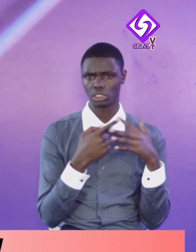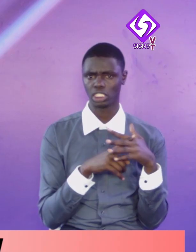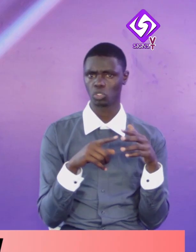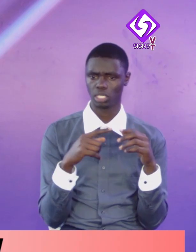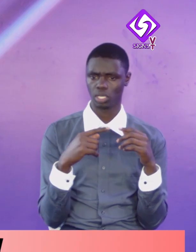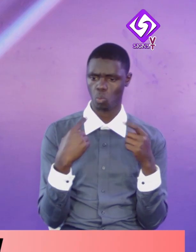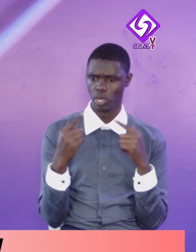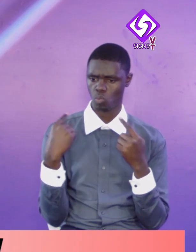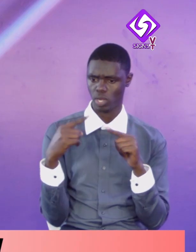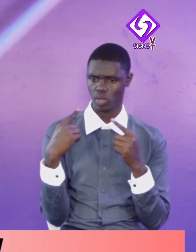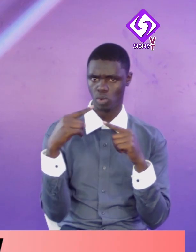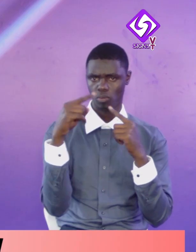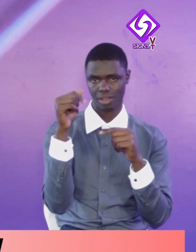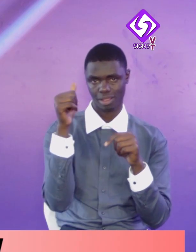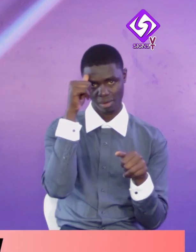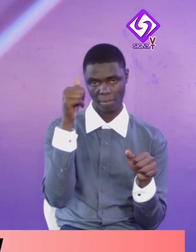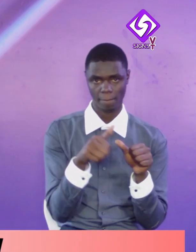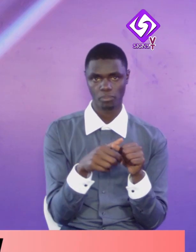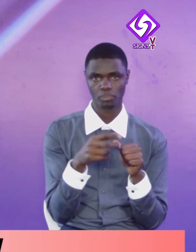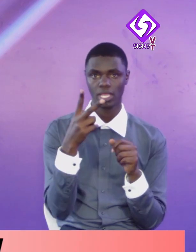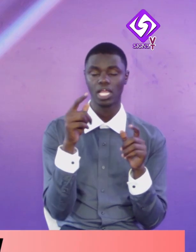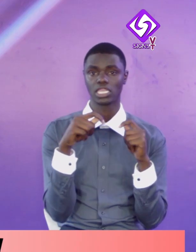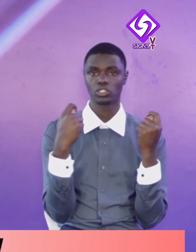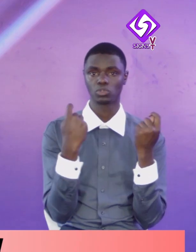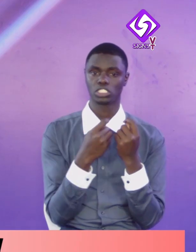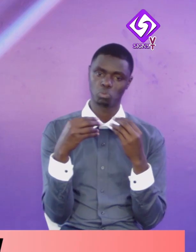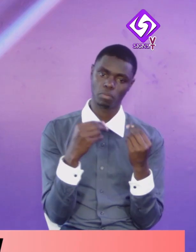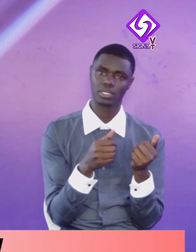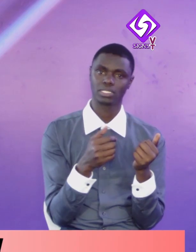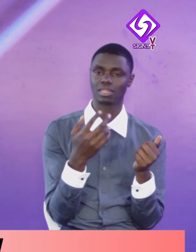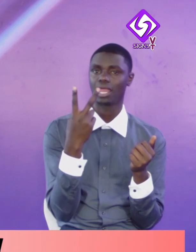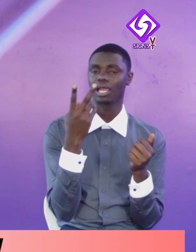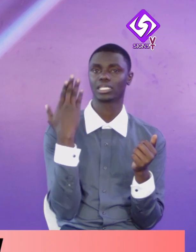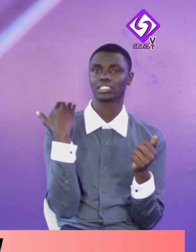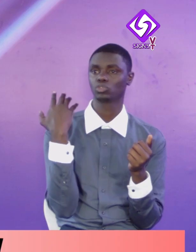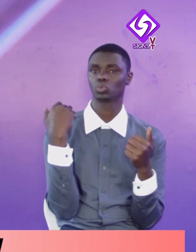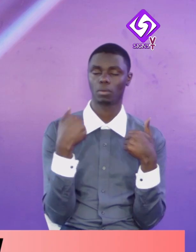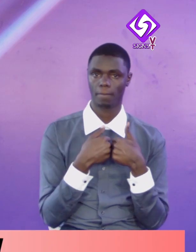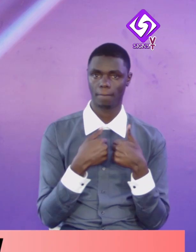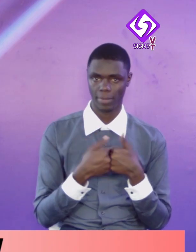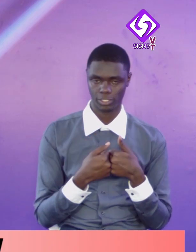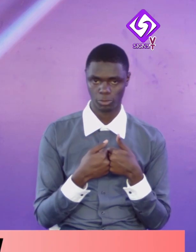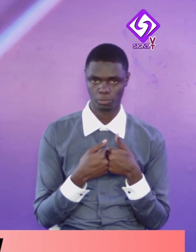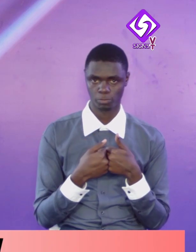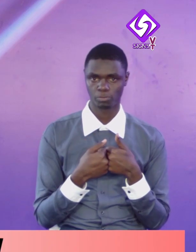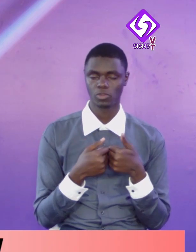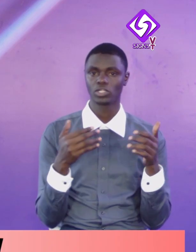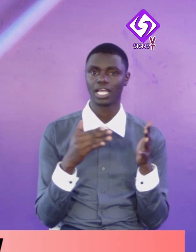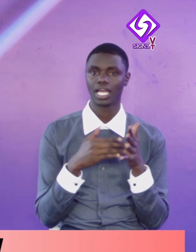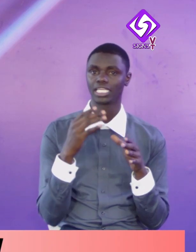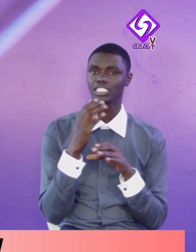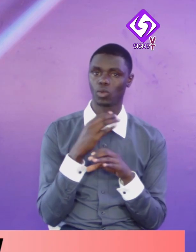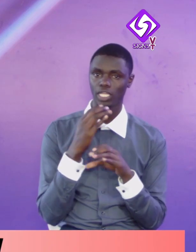consistent, remember the 2 teams that we beat in the last 2 matches that Arsenal played in the English Premier League was against